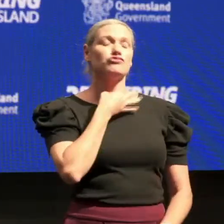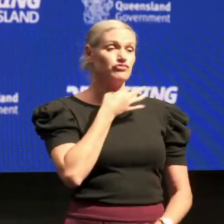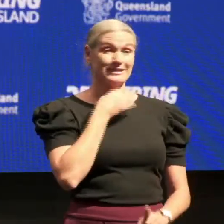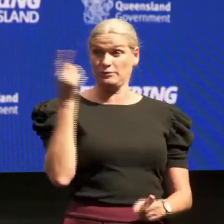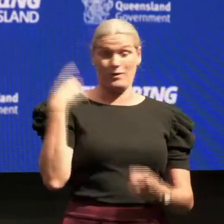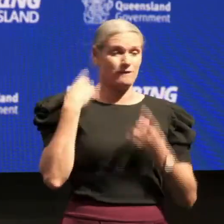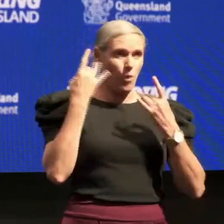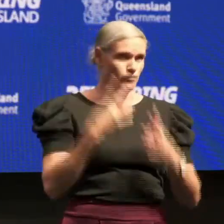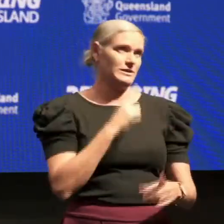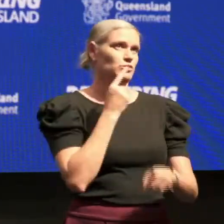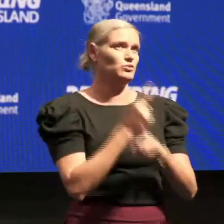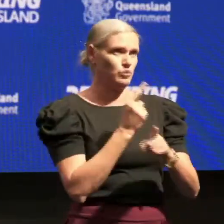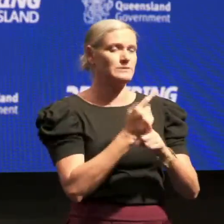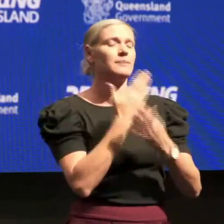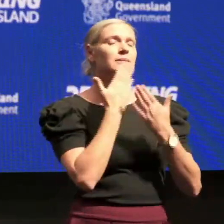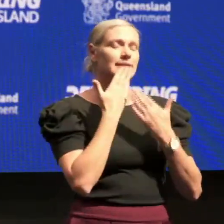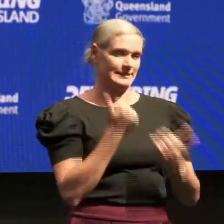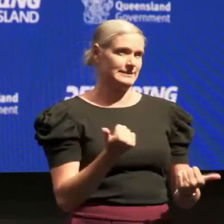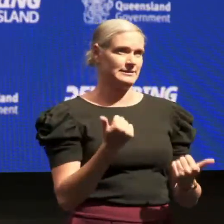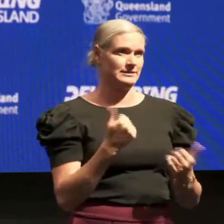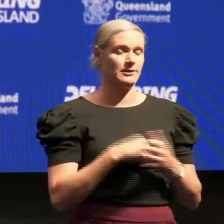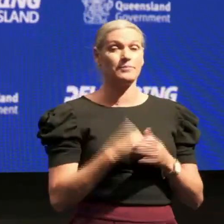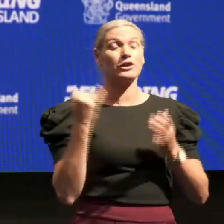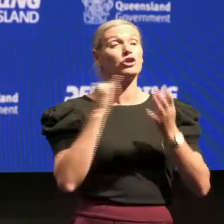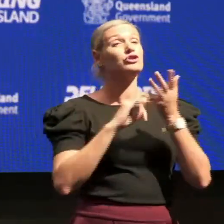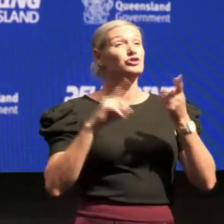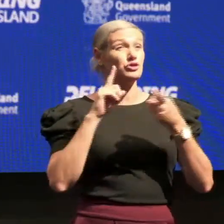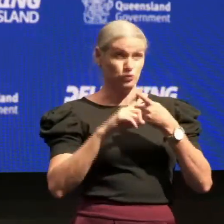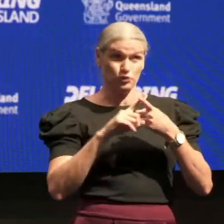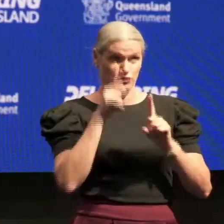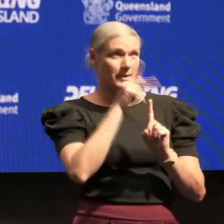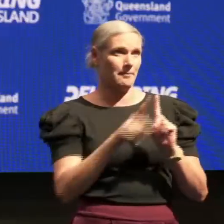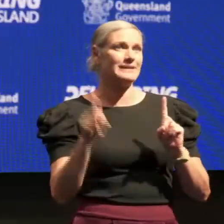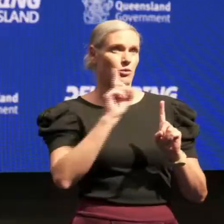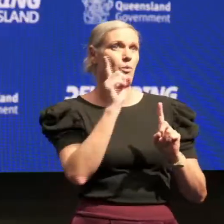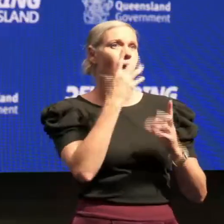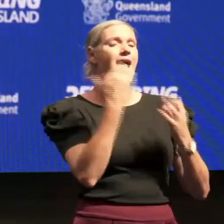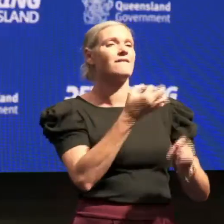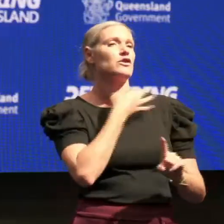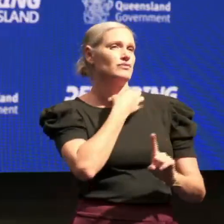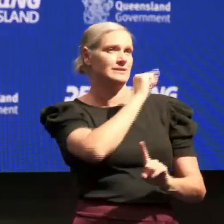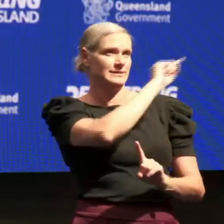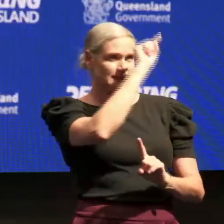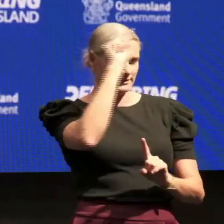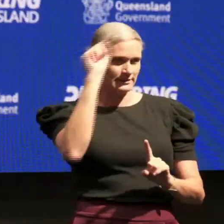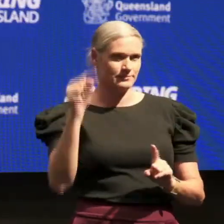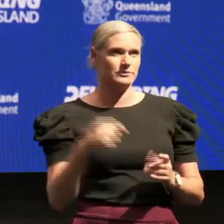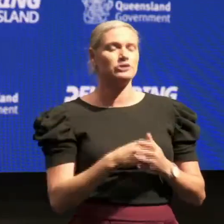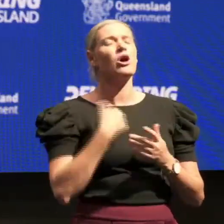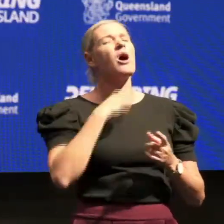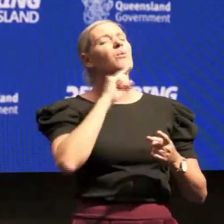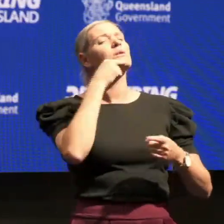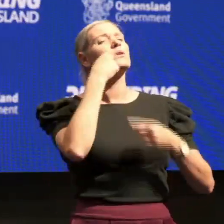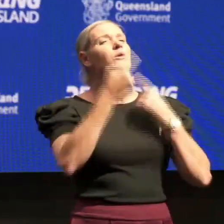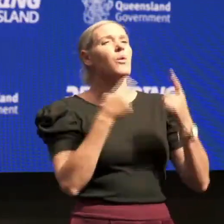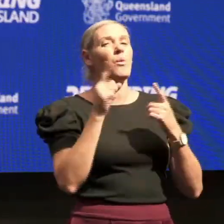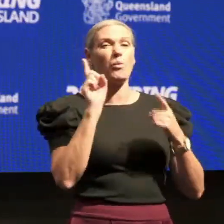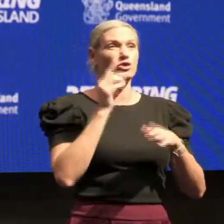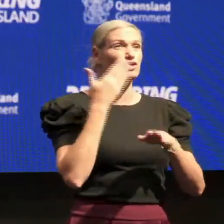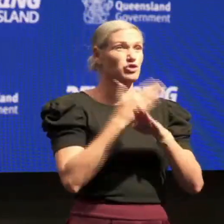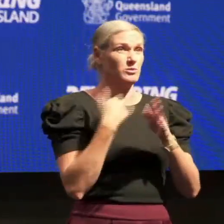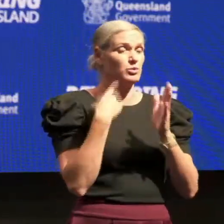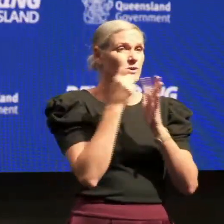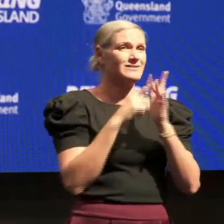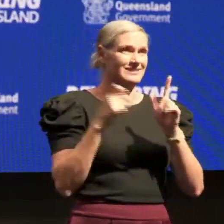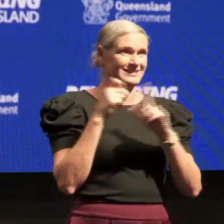both the Premier and Sue from the Bureau. So we will still see those isolated falls, and I'll give you a briefing shortly on some operational jobs